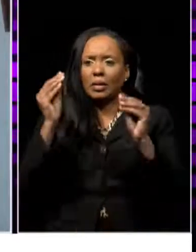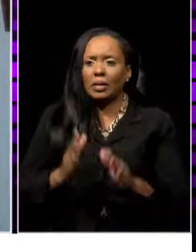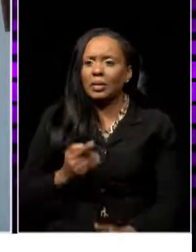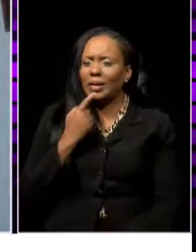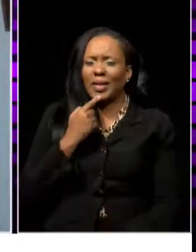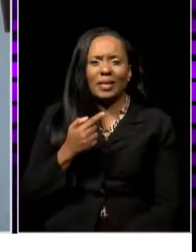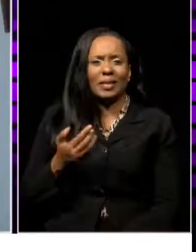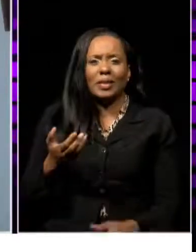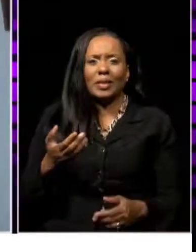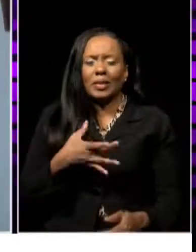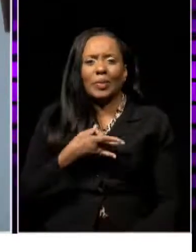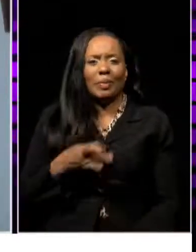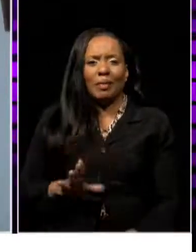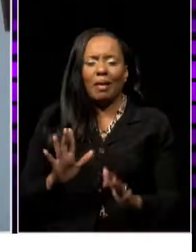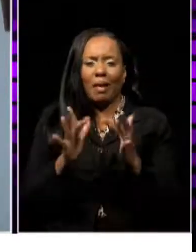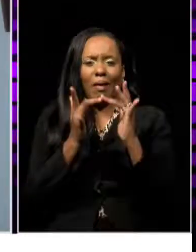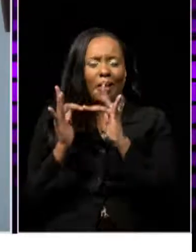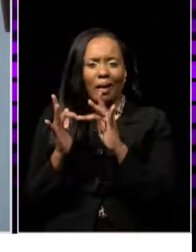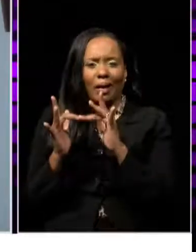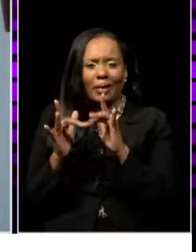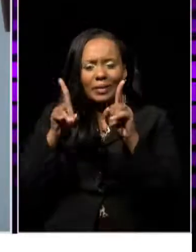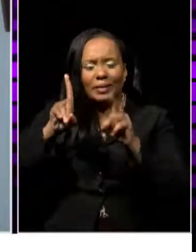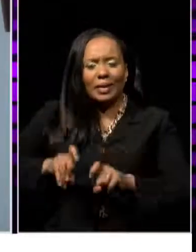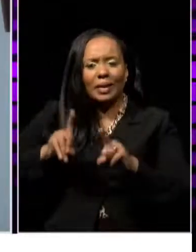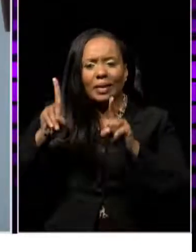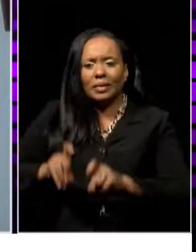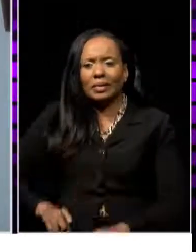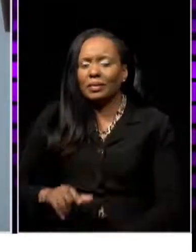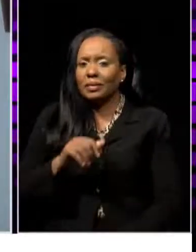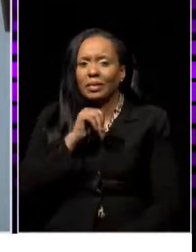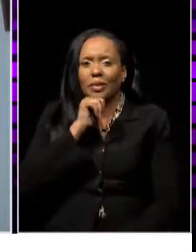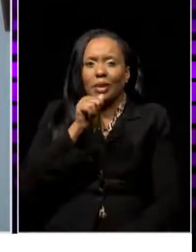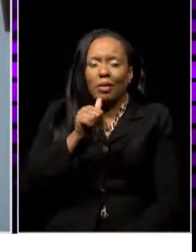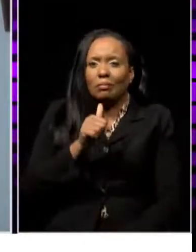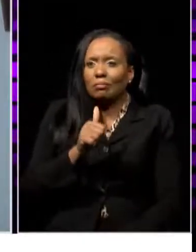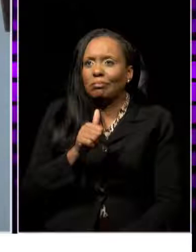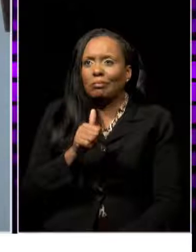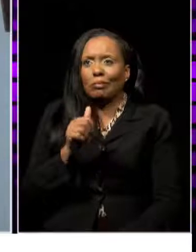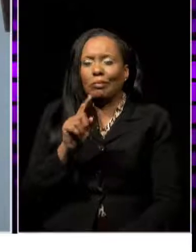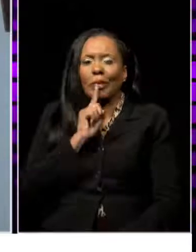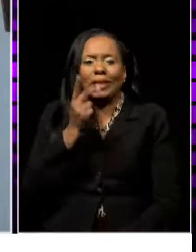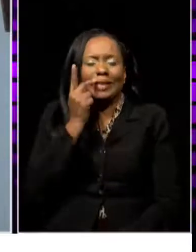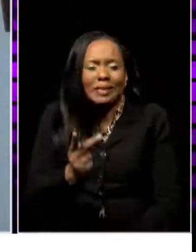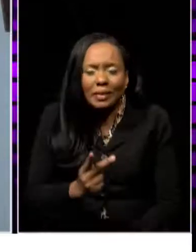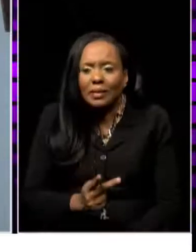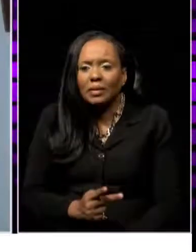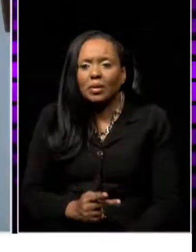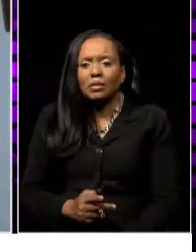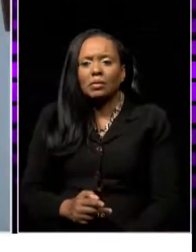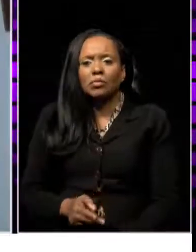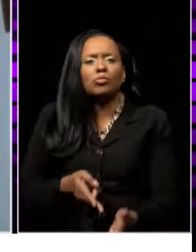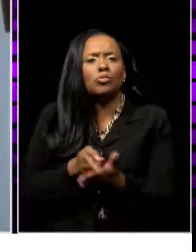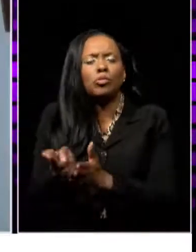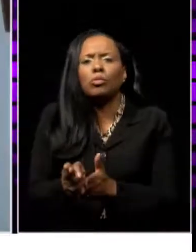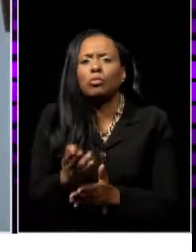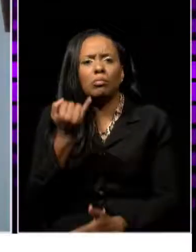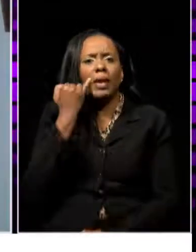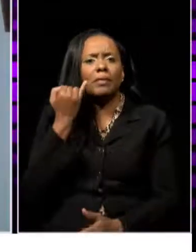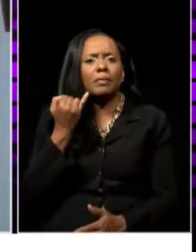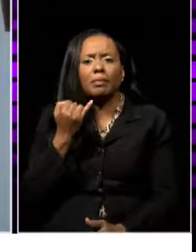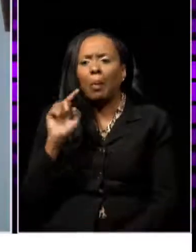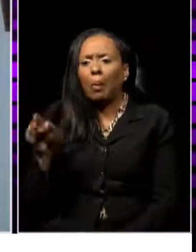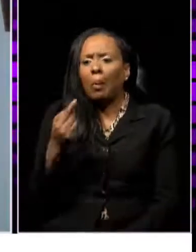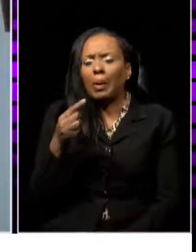like the online assessment because it is not a true representation, because we cannot really monitor the students properly when